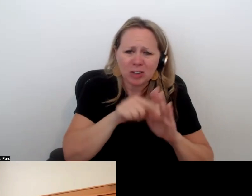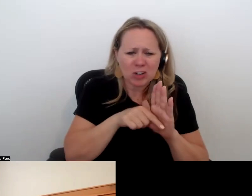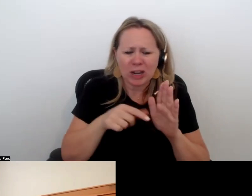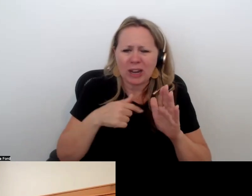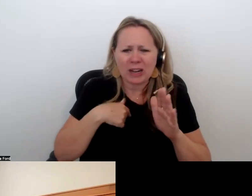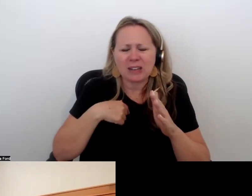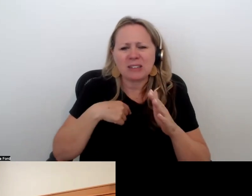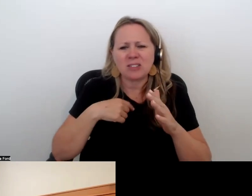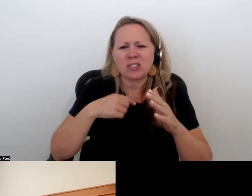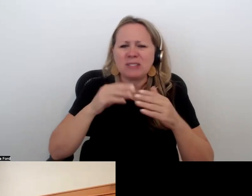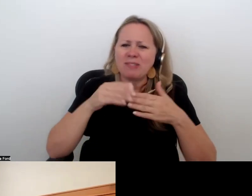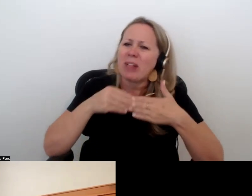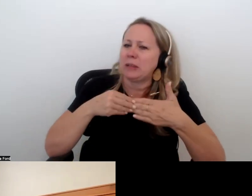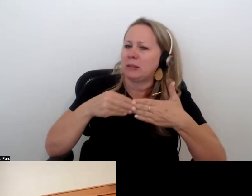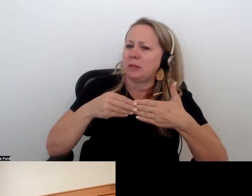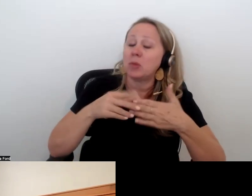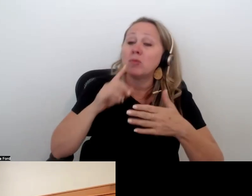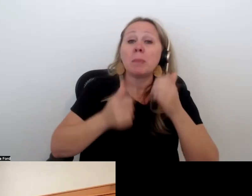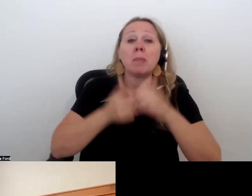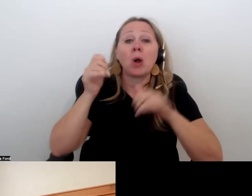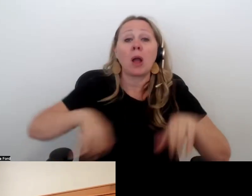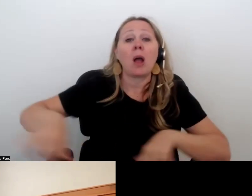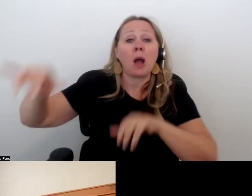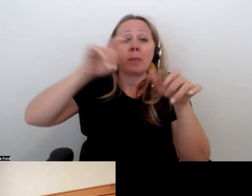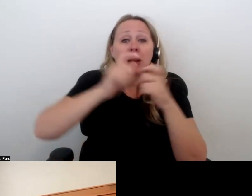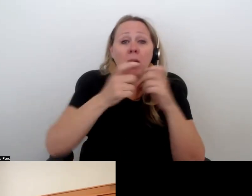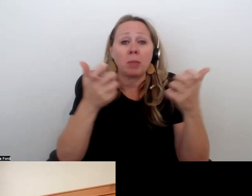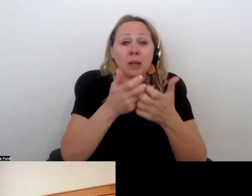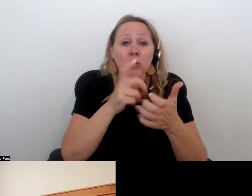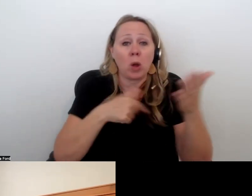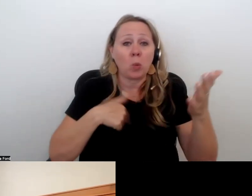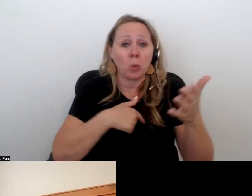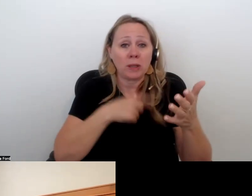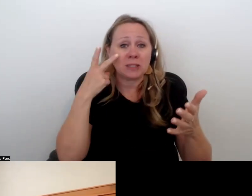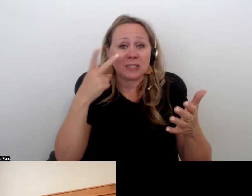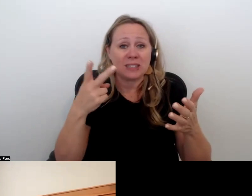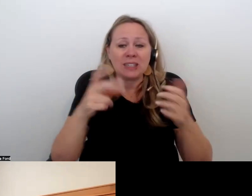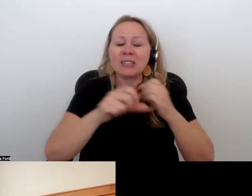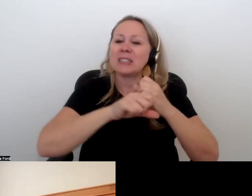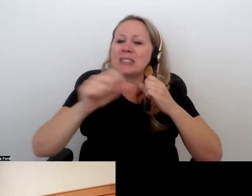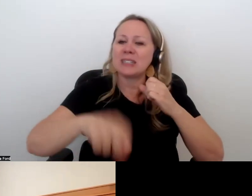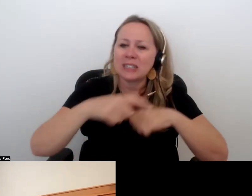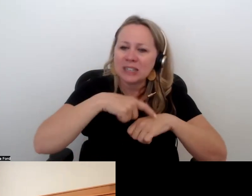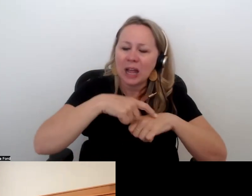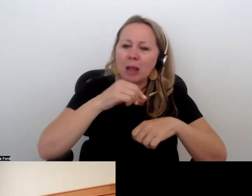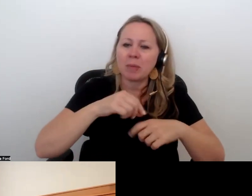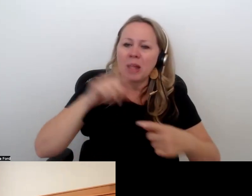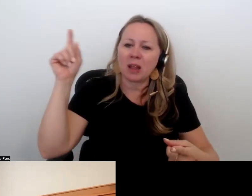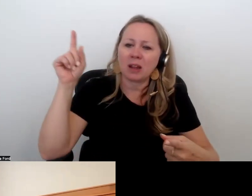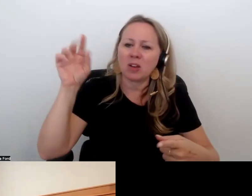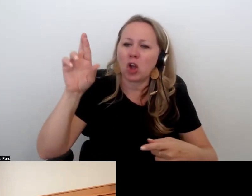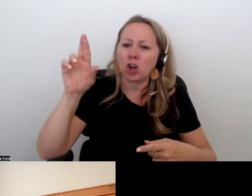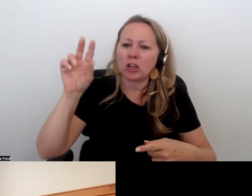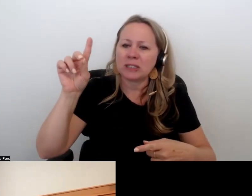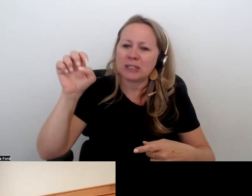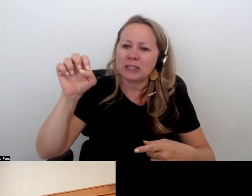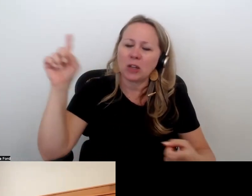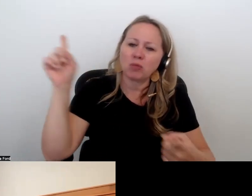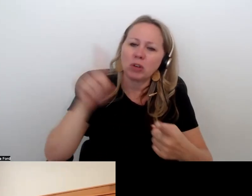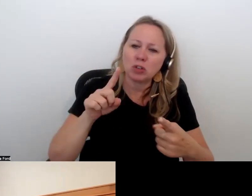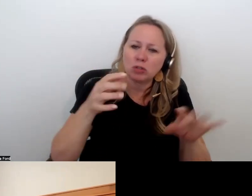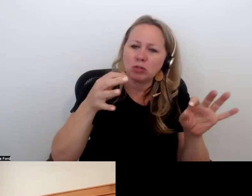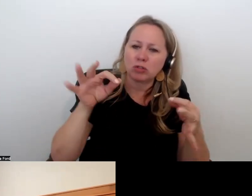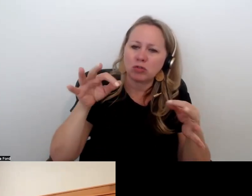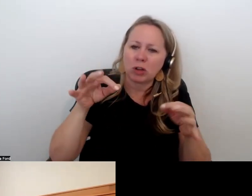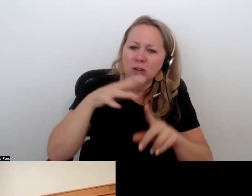The most common accommodation that I think most of us see is the extended time and reduced distraction on the exams. And I will